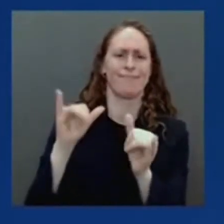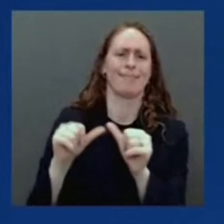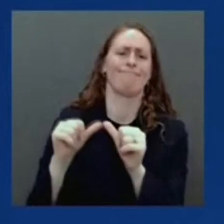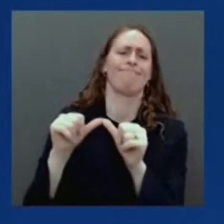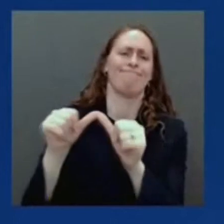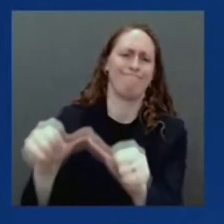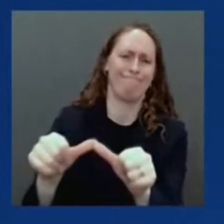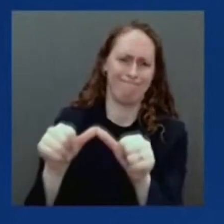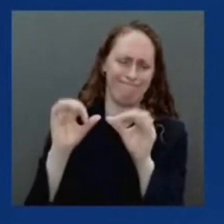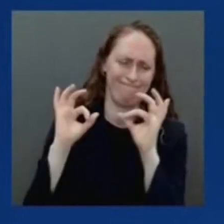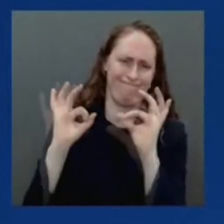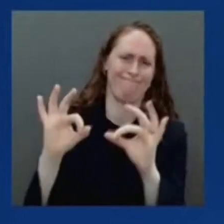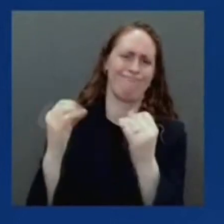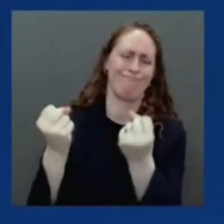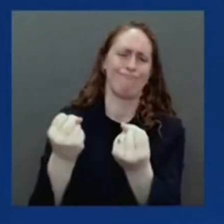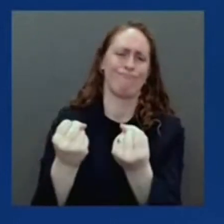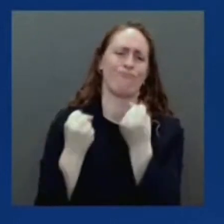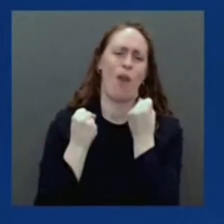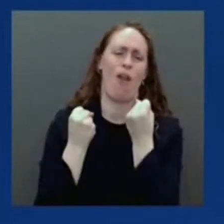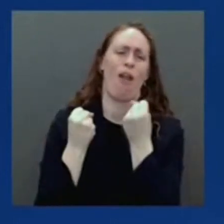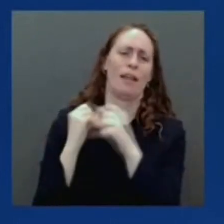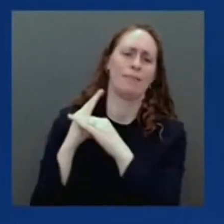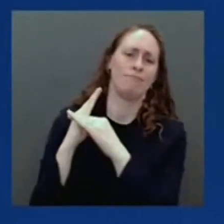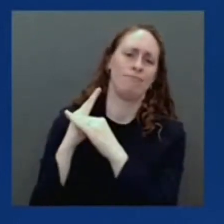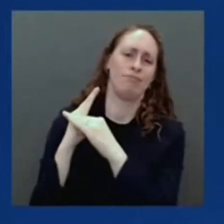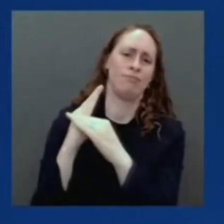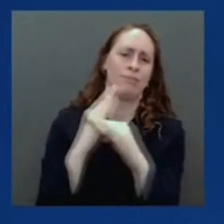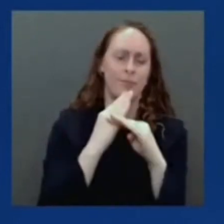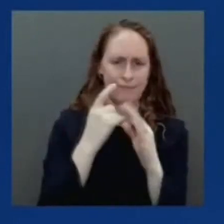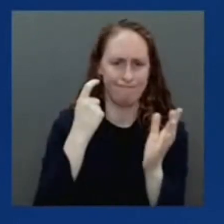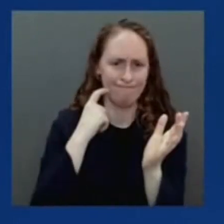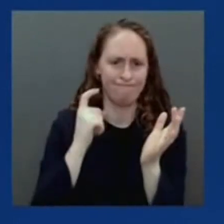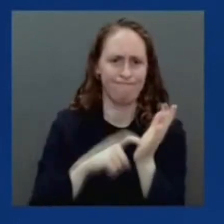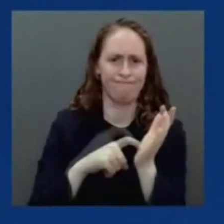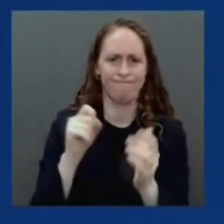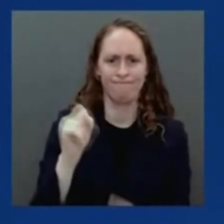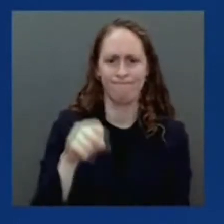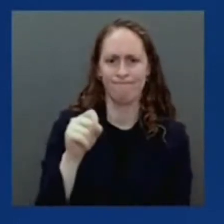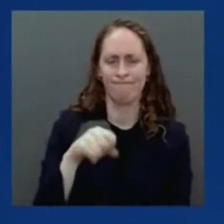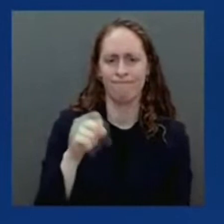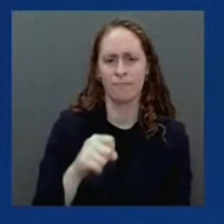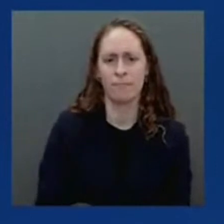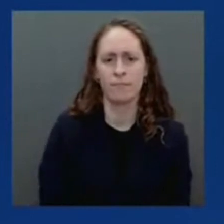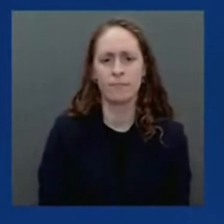so important for optimal protection to get boosted.